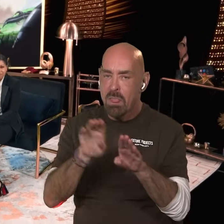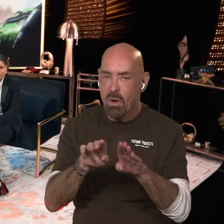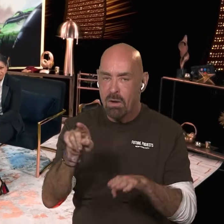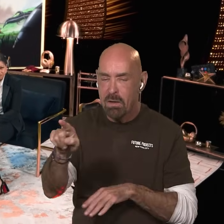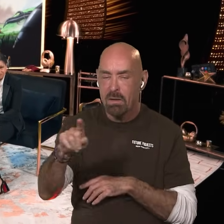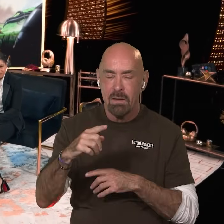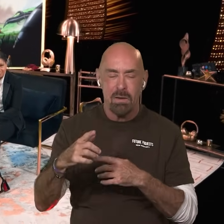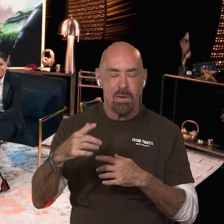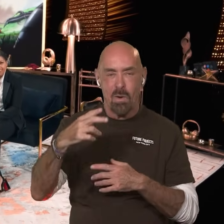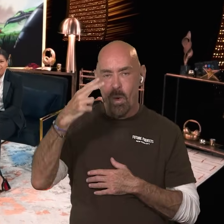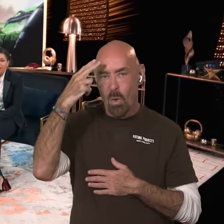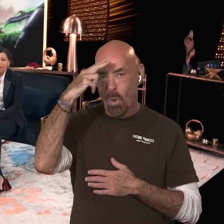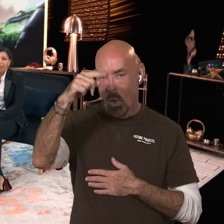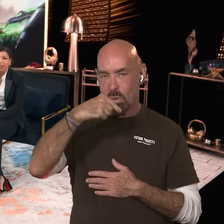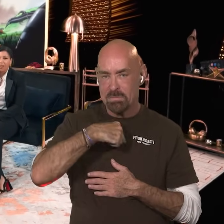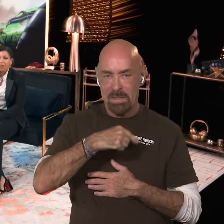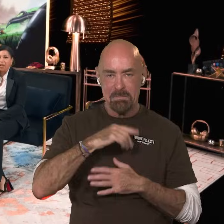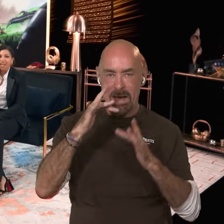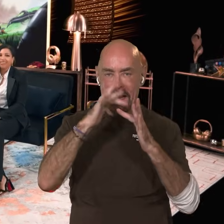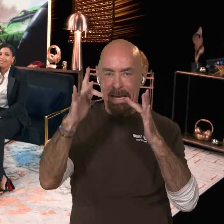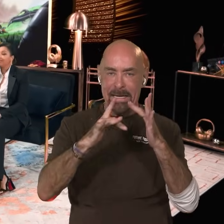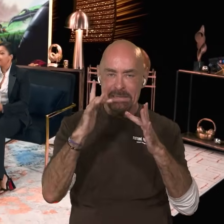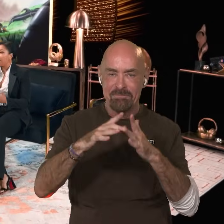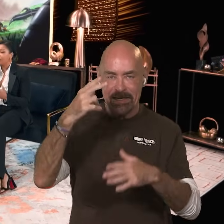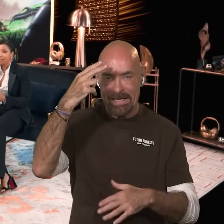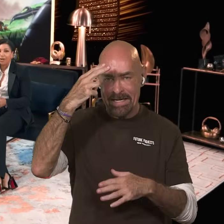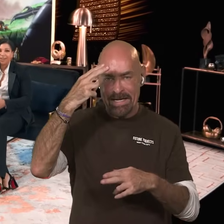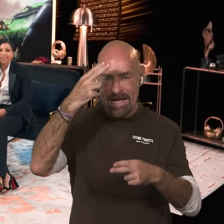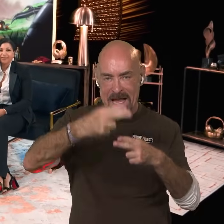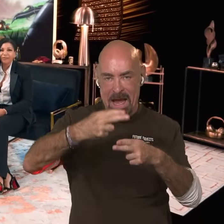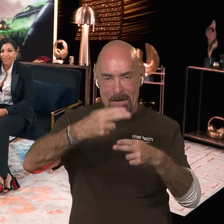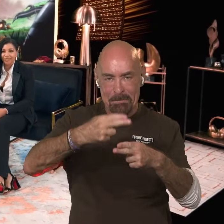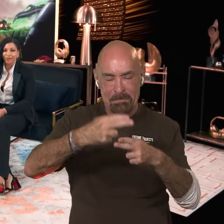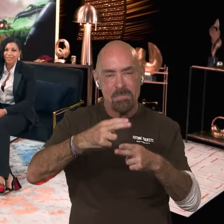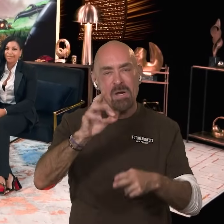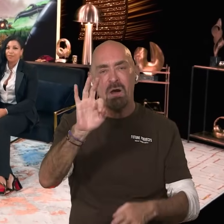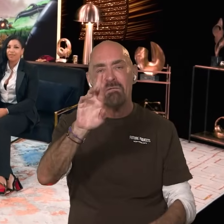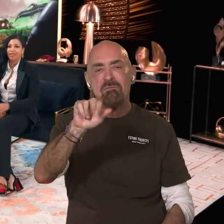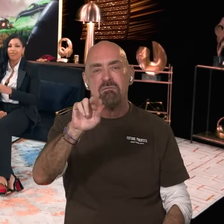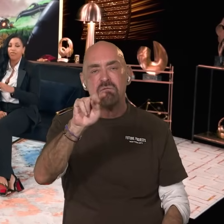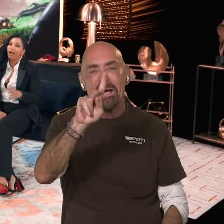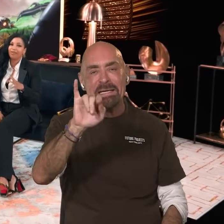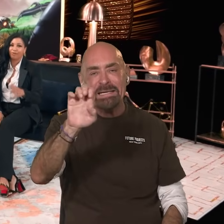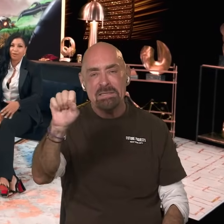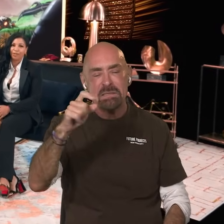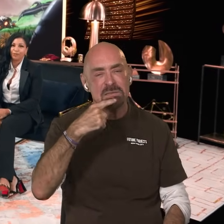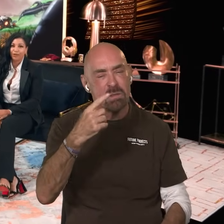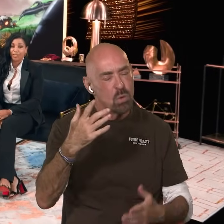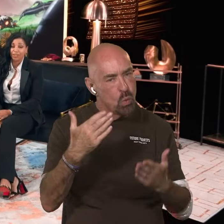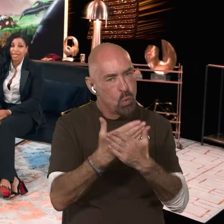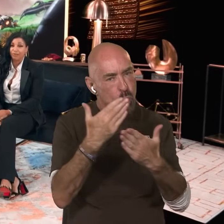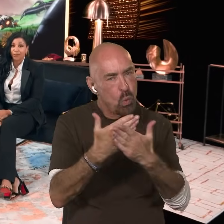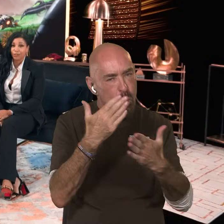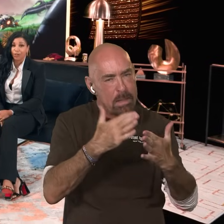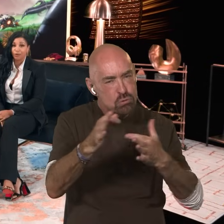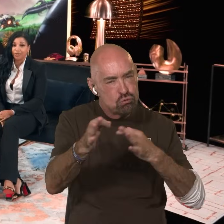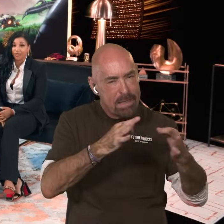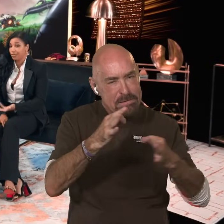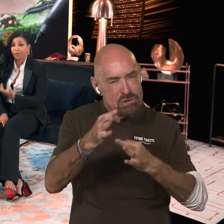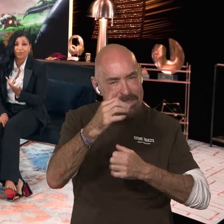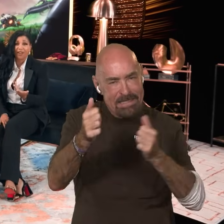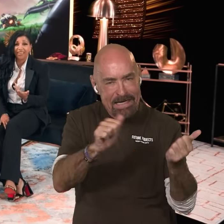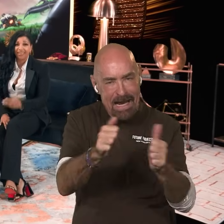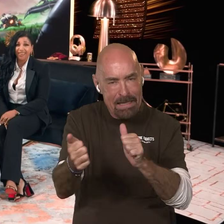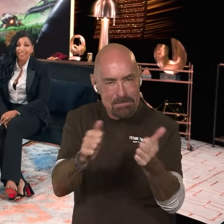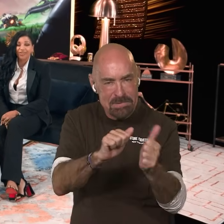brother that refers to me by my internet moniker. Well, now, Sean, Frankie told us there'd be a lot of great new strategy games in our show, and you